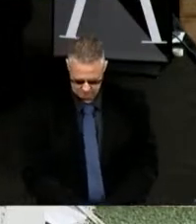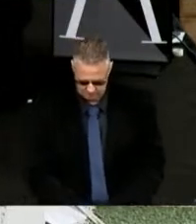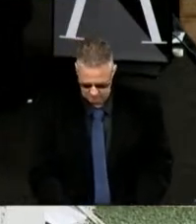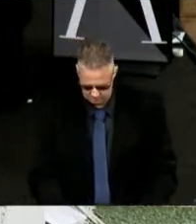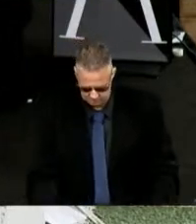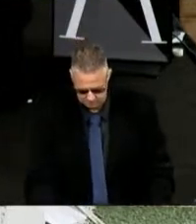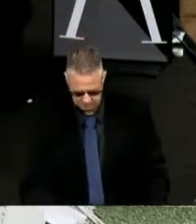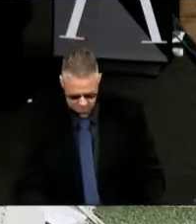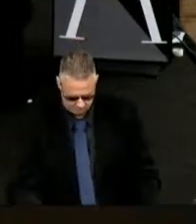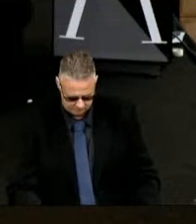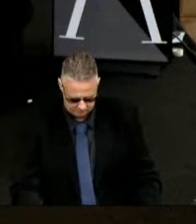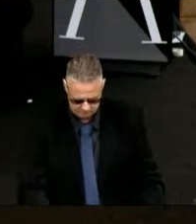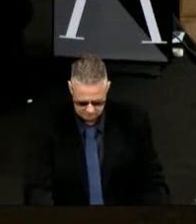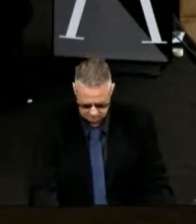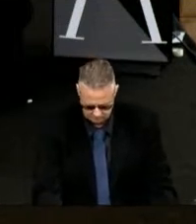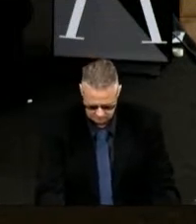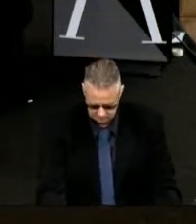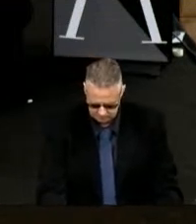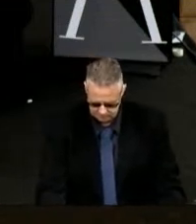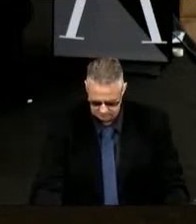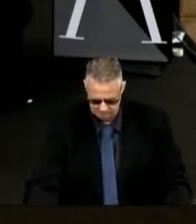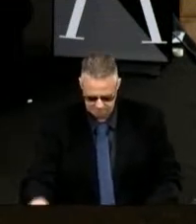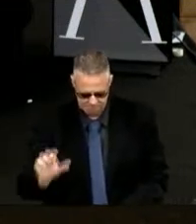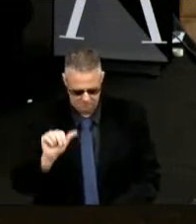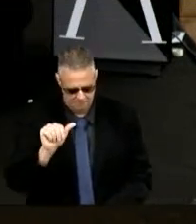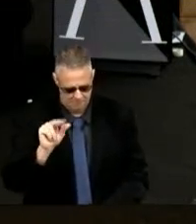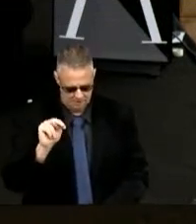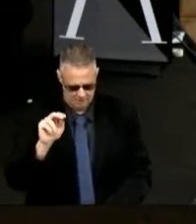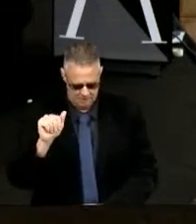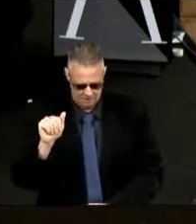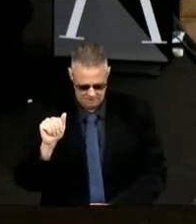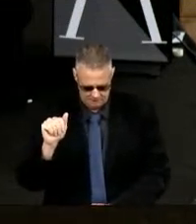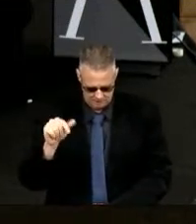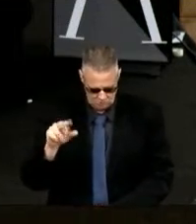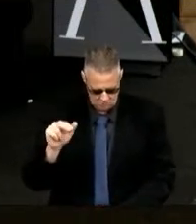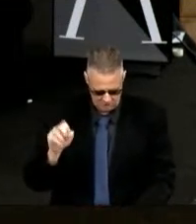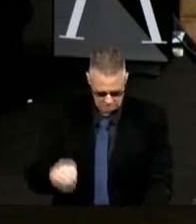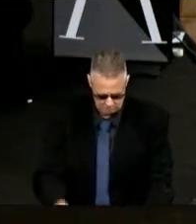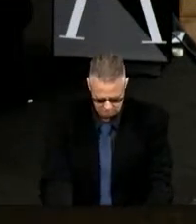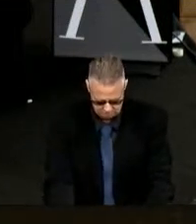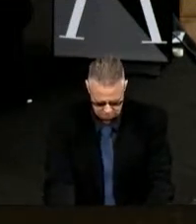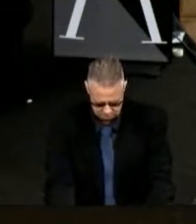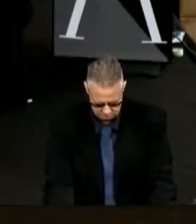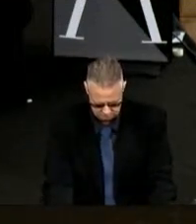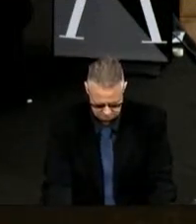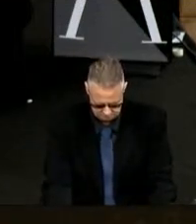I would now like to introduce Anna Koivu to say a few words.